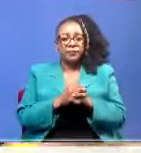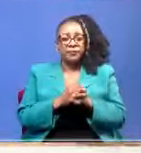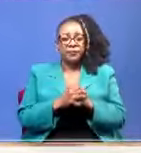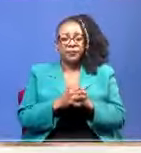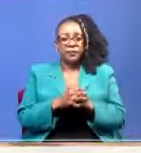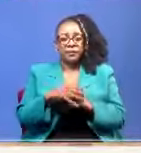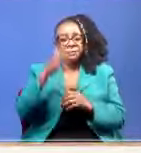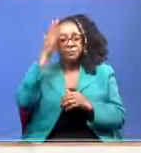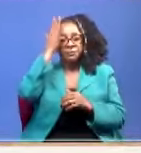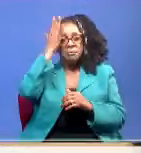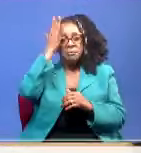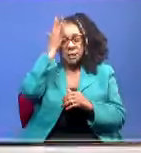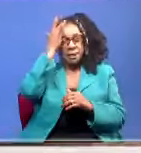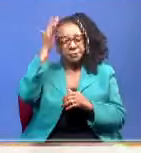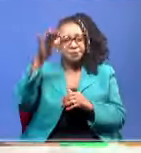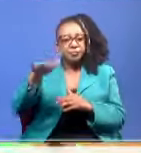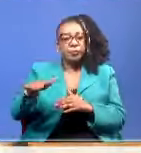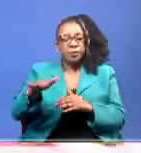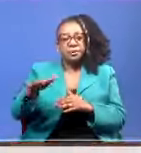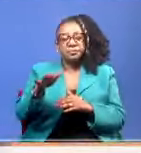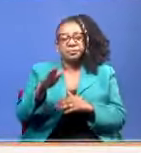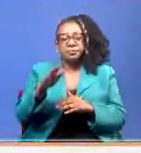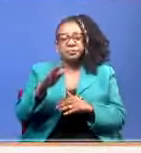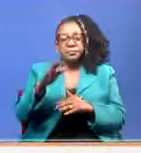Monday morning at the Bungoma High School.